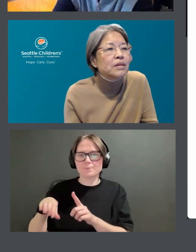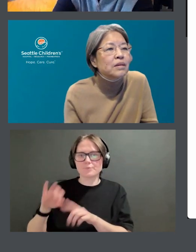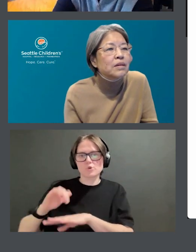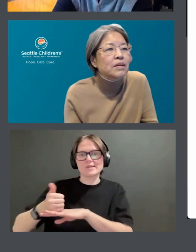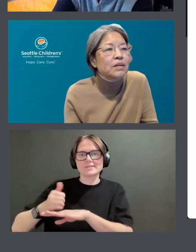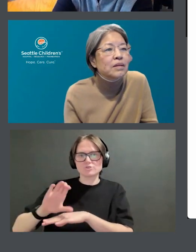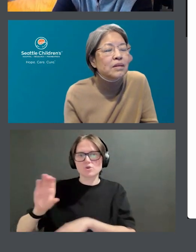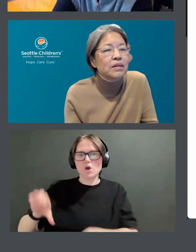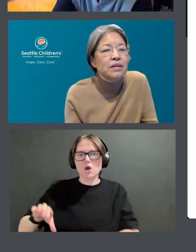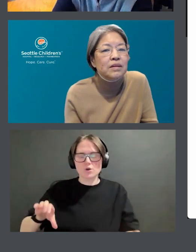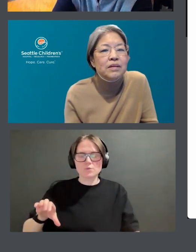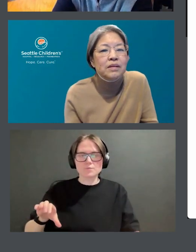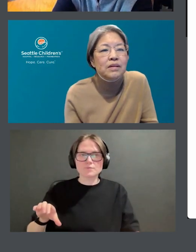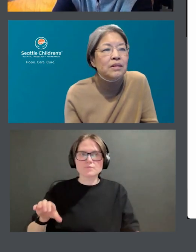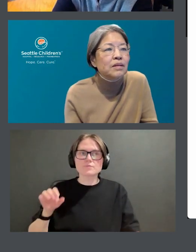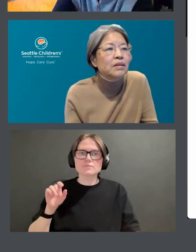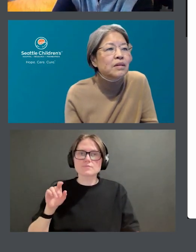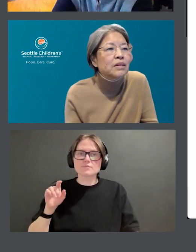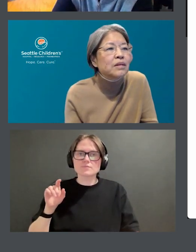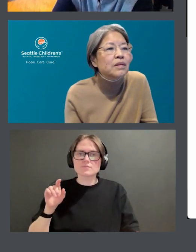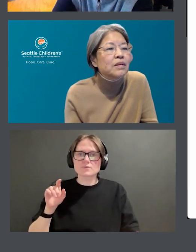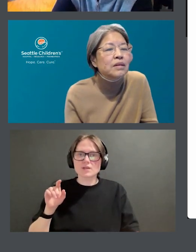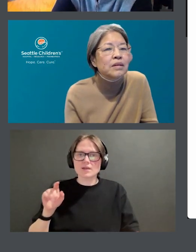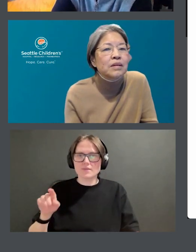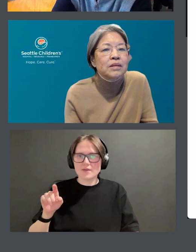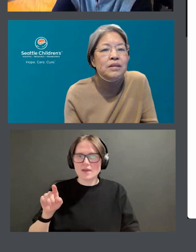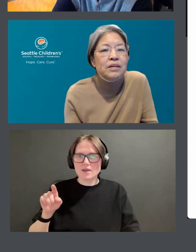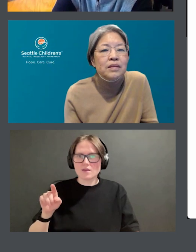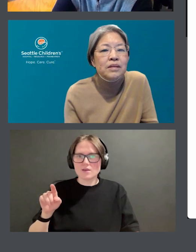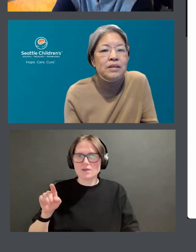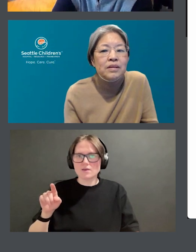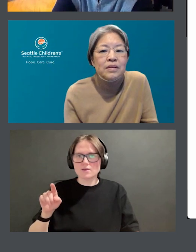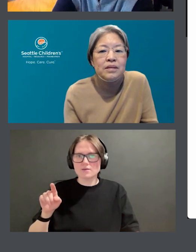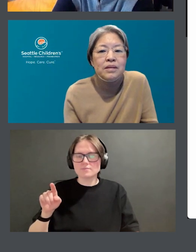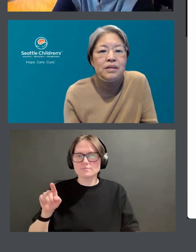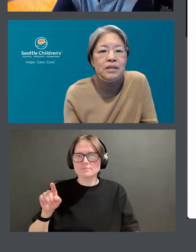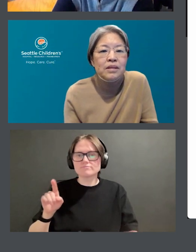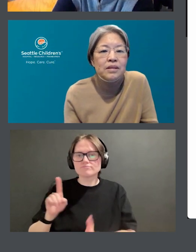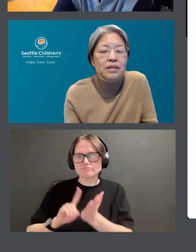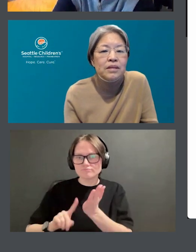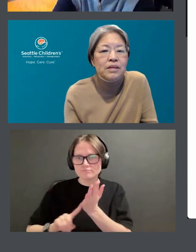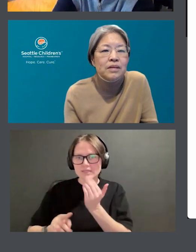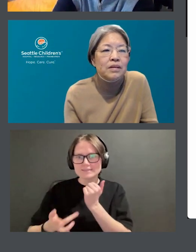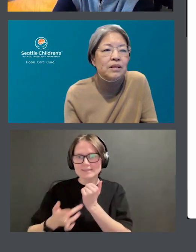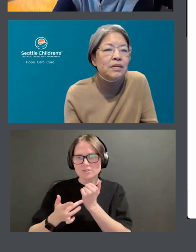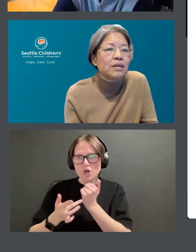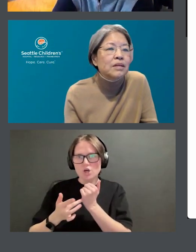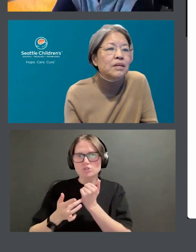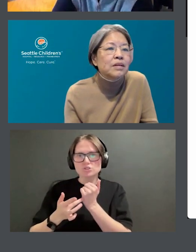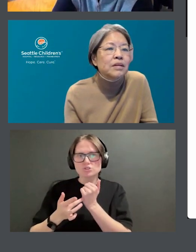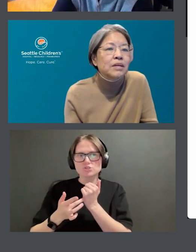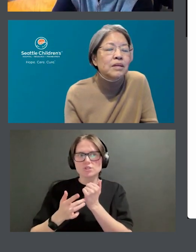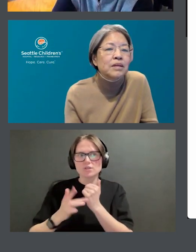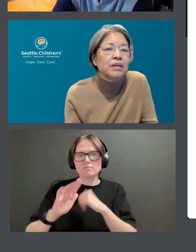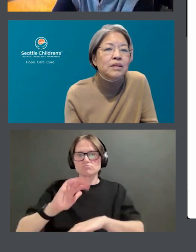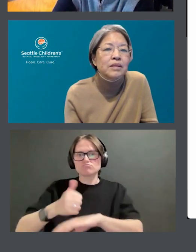at placing technology in the school systems around Chicago.